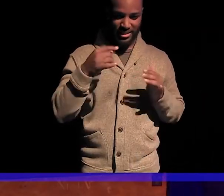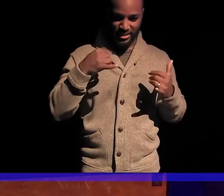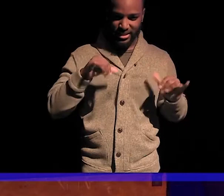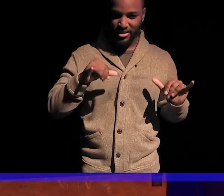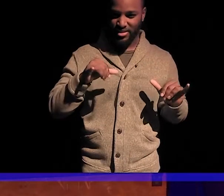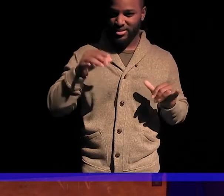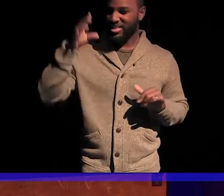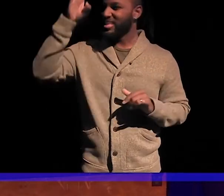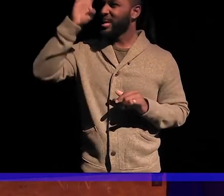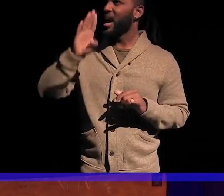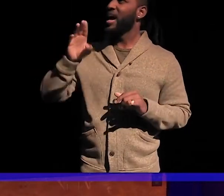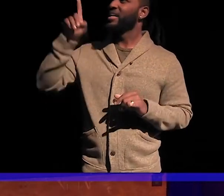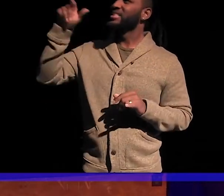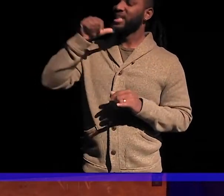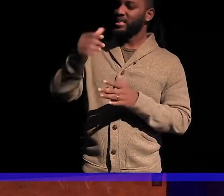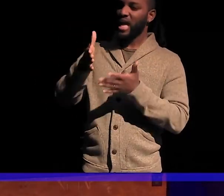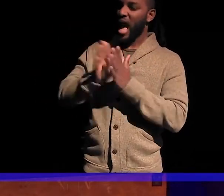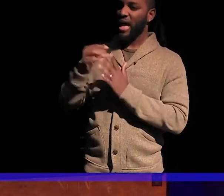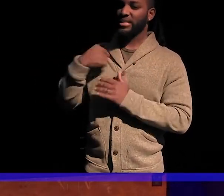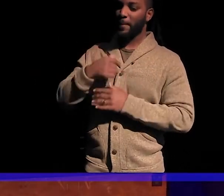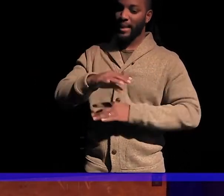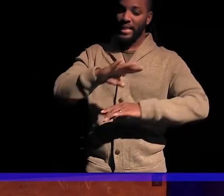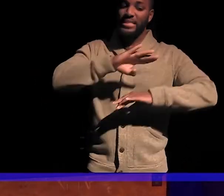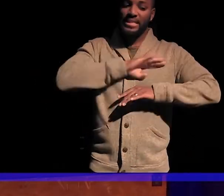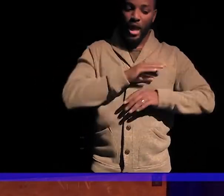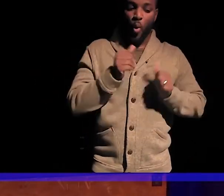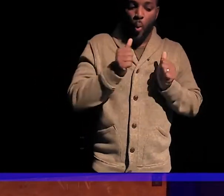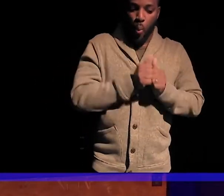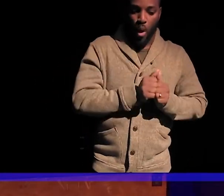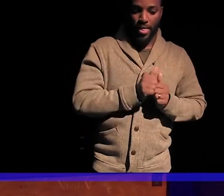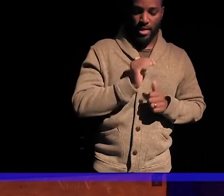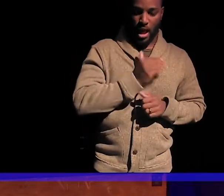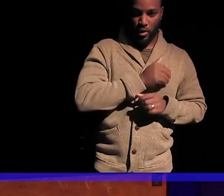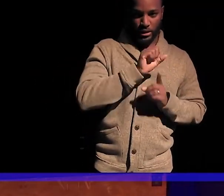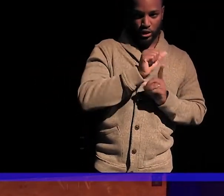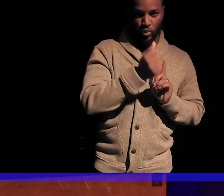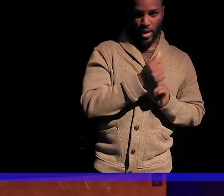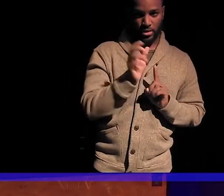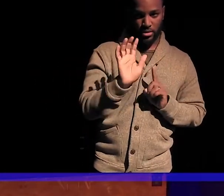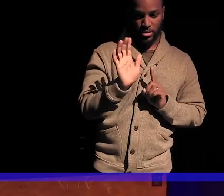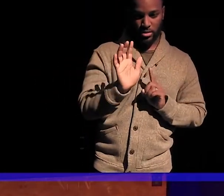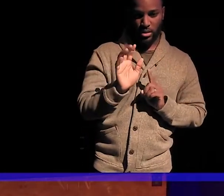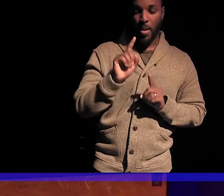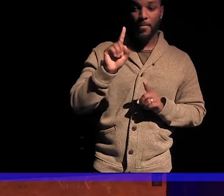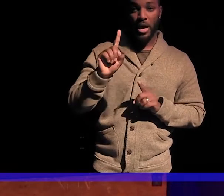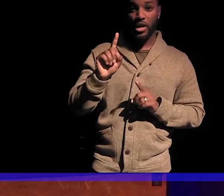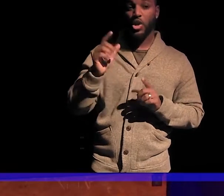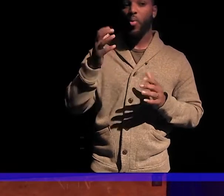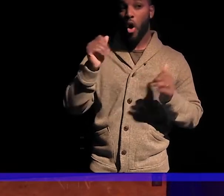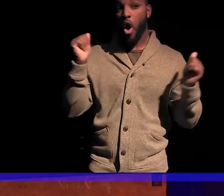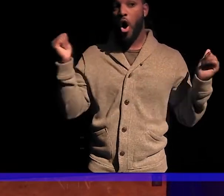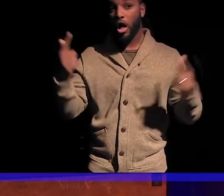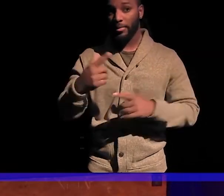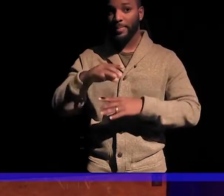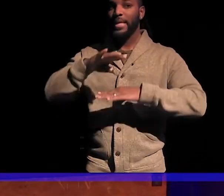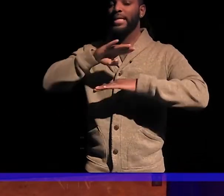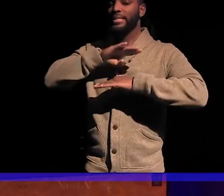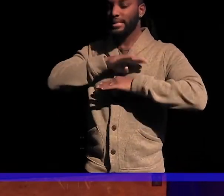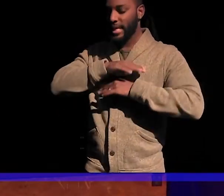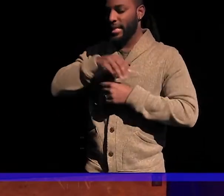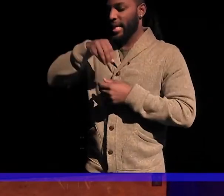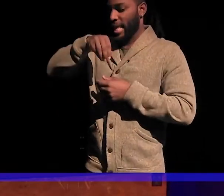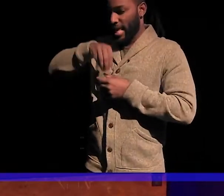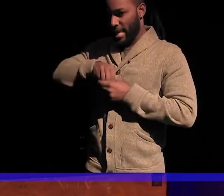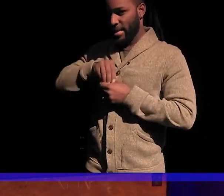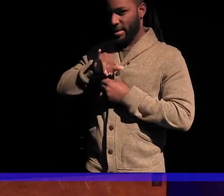God does not ask us to be content with those circumstances, but he's called every single one of us to be content